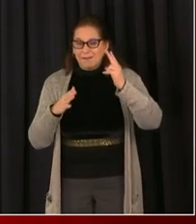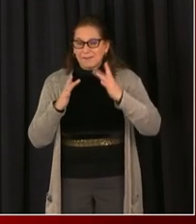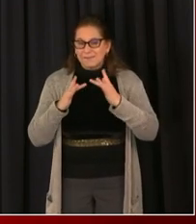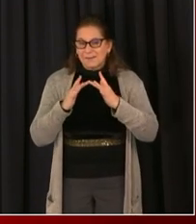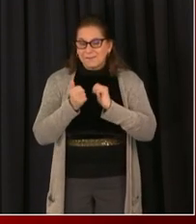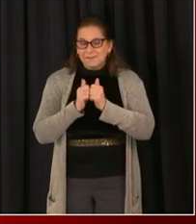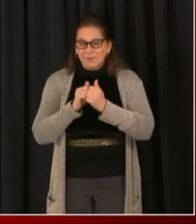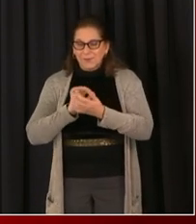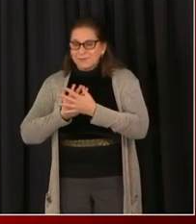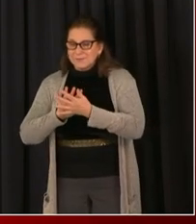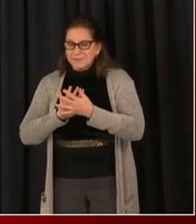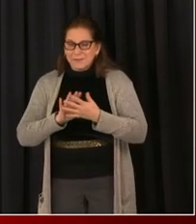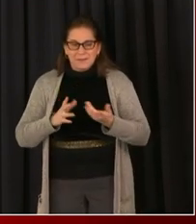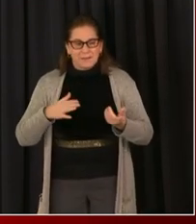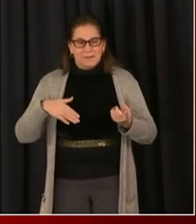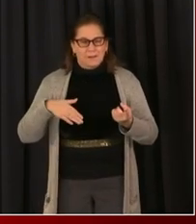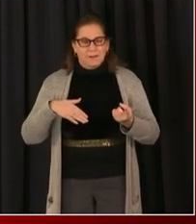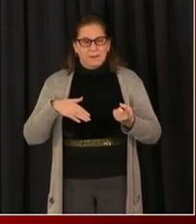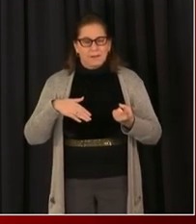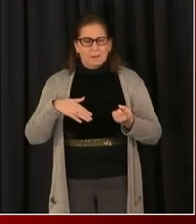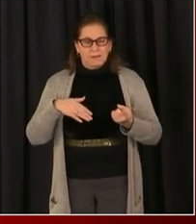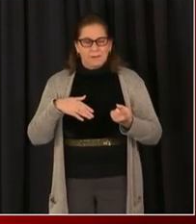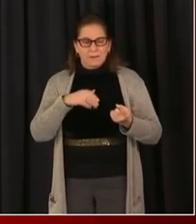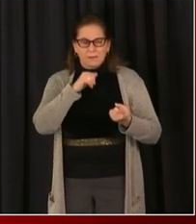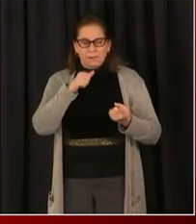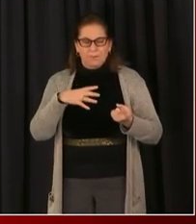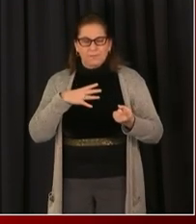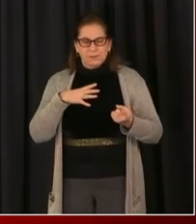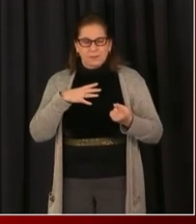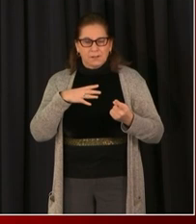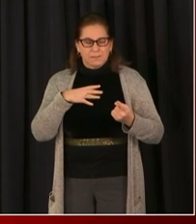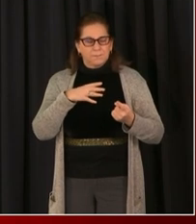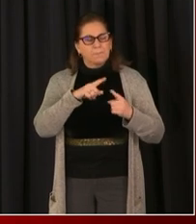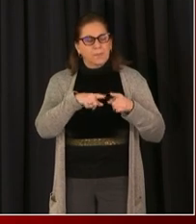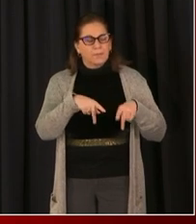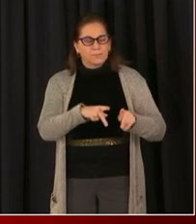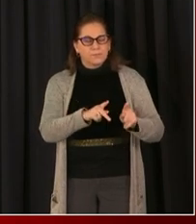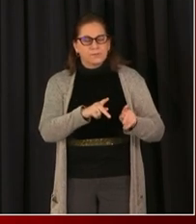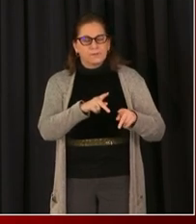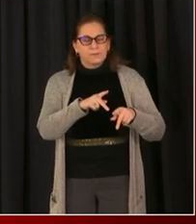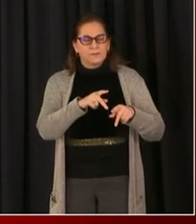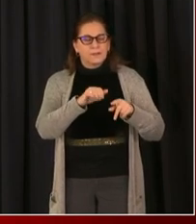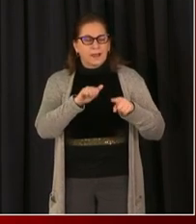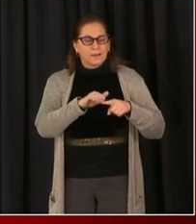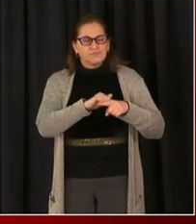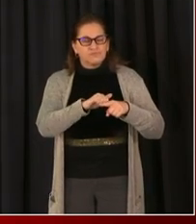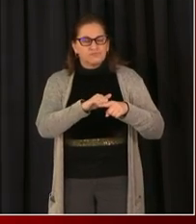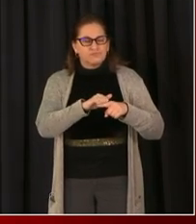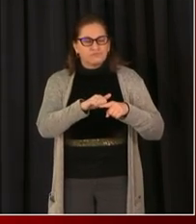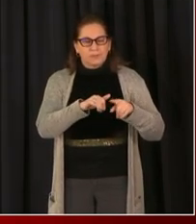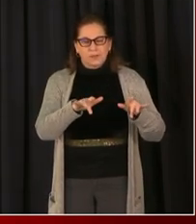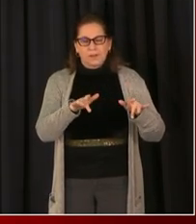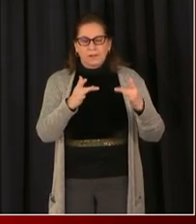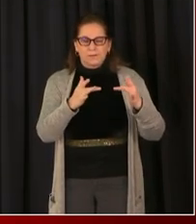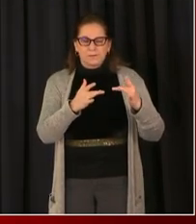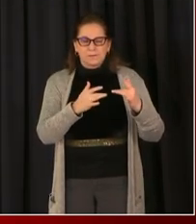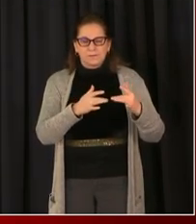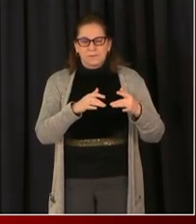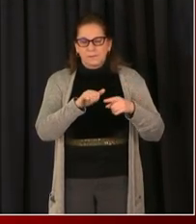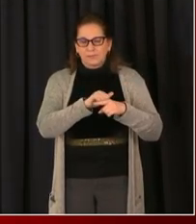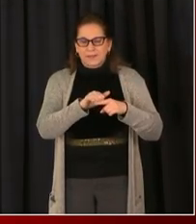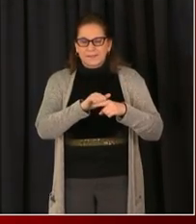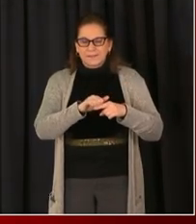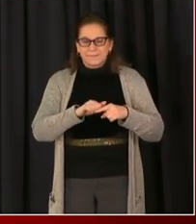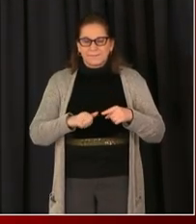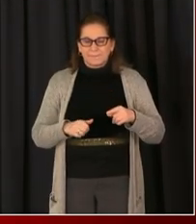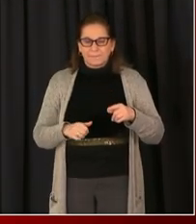no more than 12. So that means they can participate in drills, but not in games. The activities do not